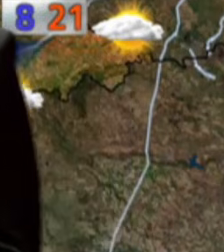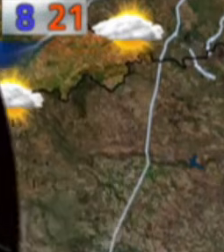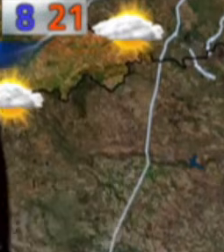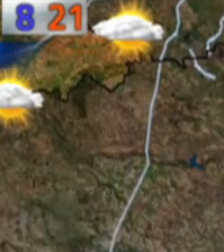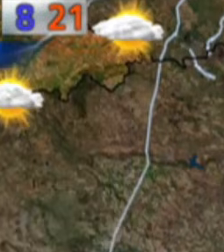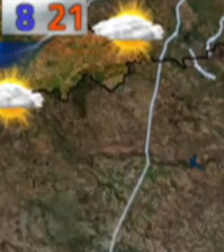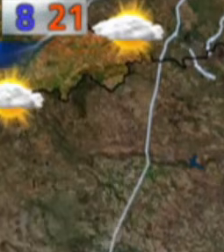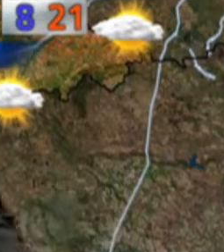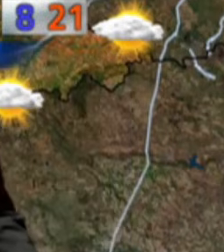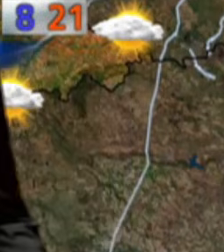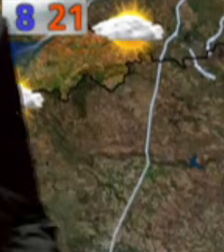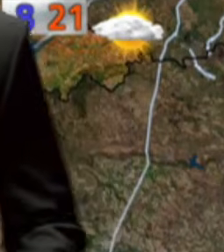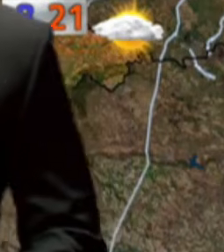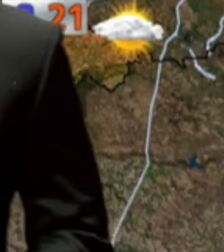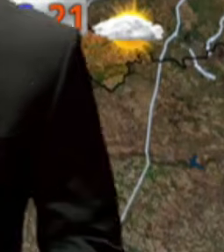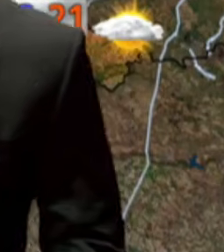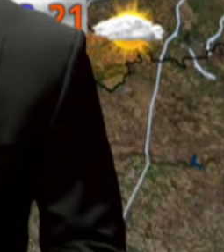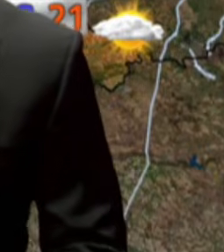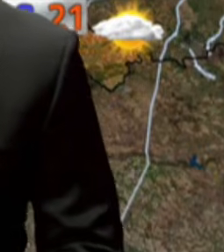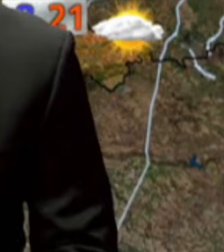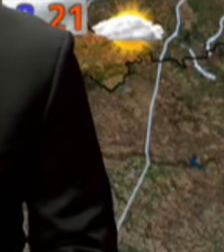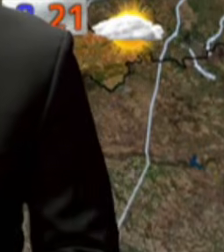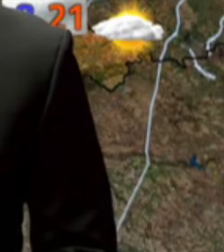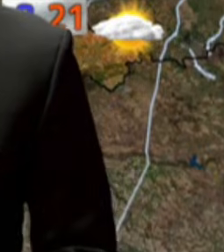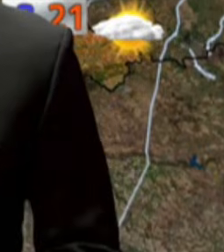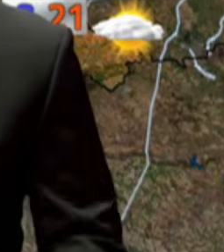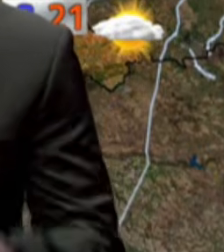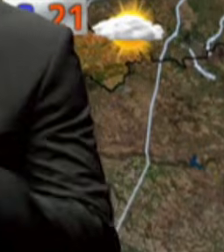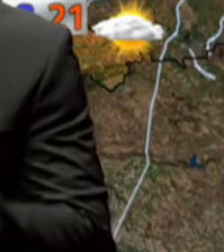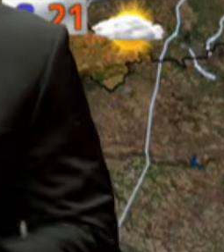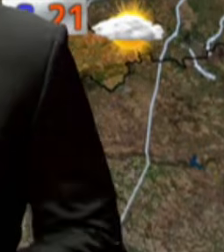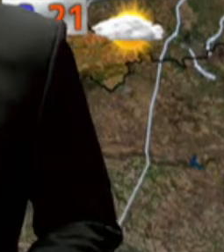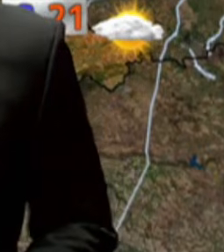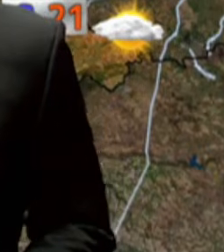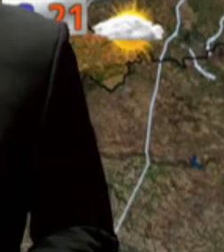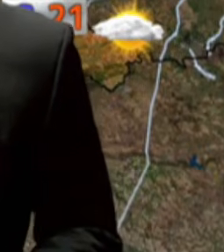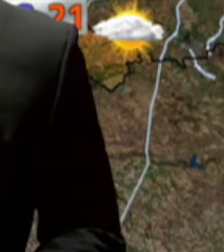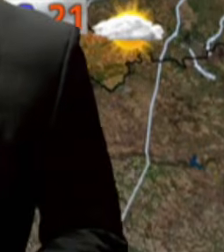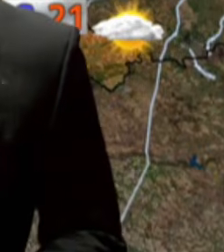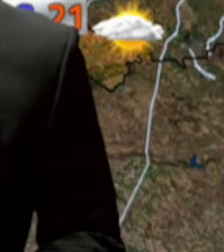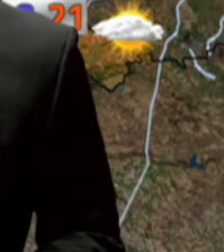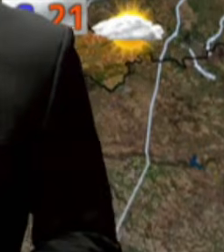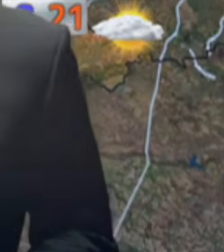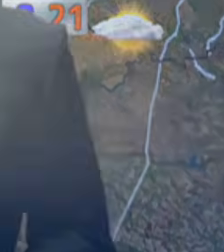ka re toska le teng go hlokomela re tlatlo iphelle fela o sa enka ba buitsa pele pele ka ai be etsokotso